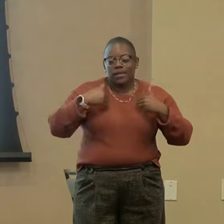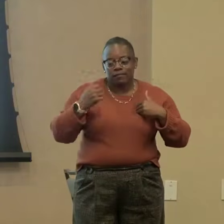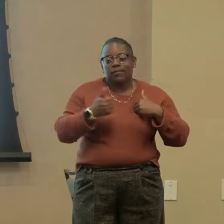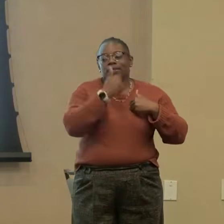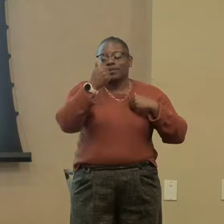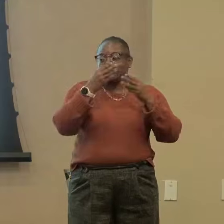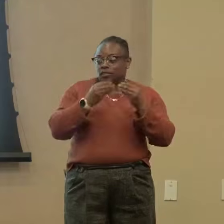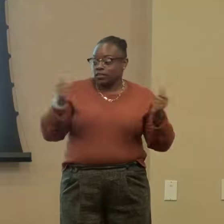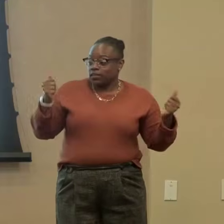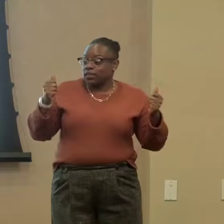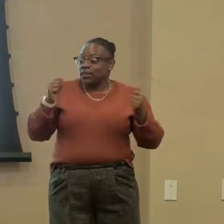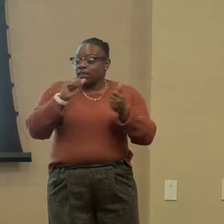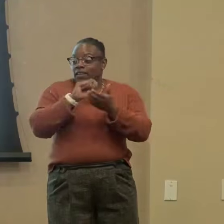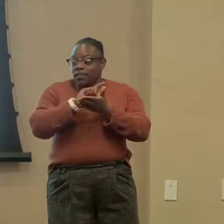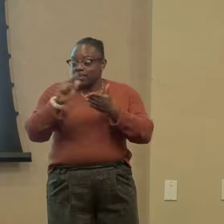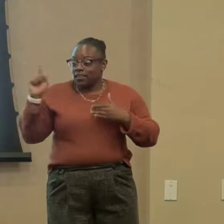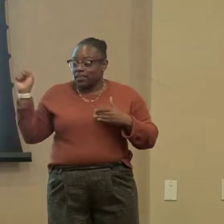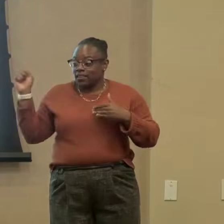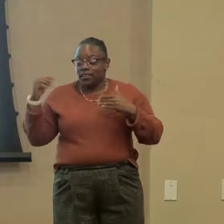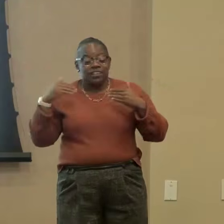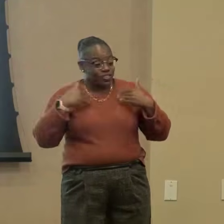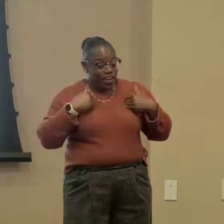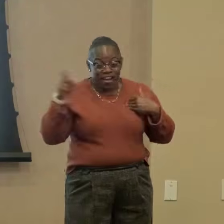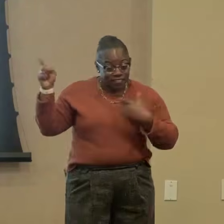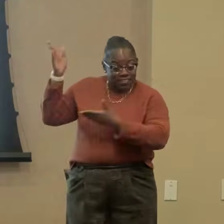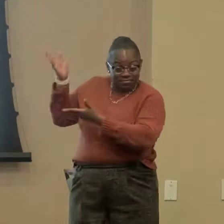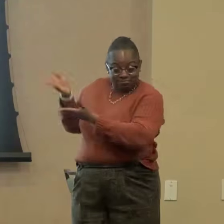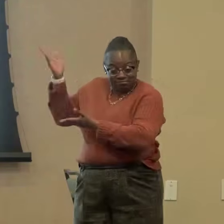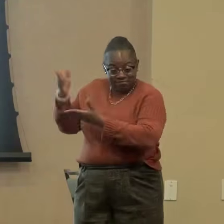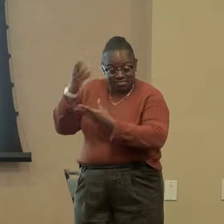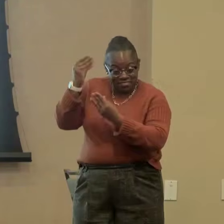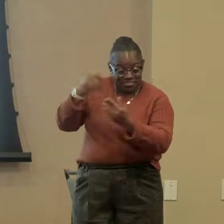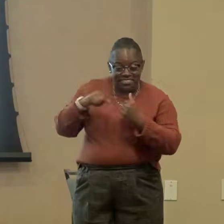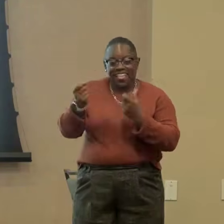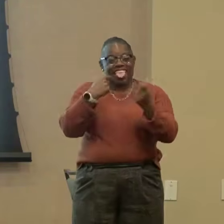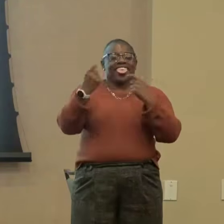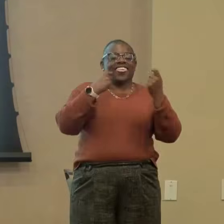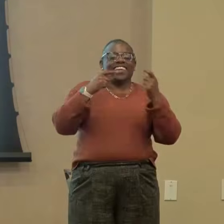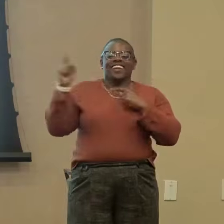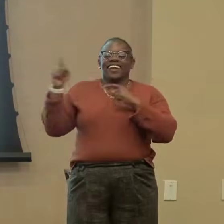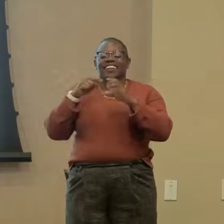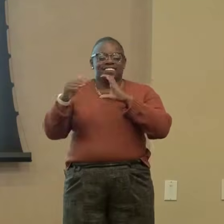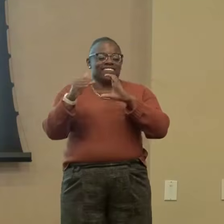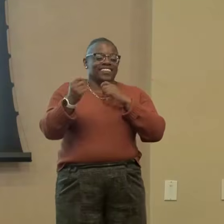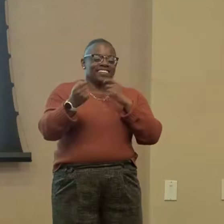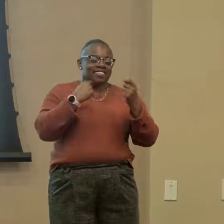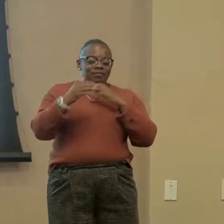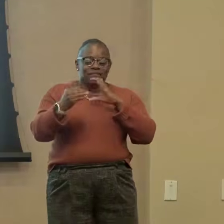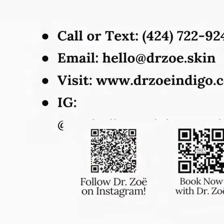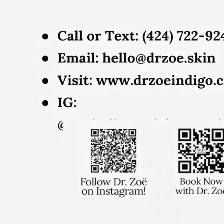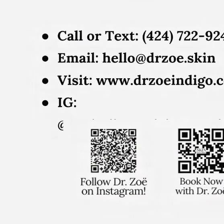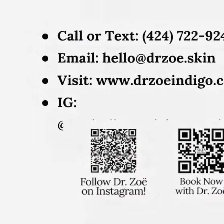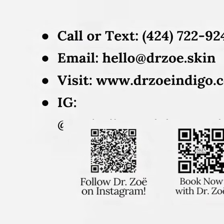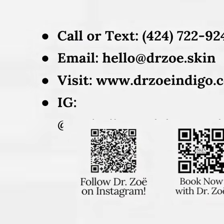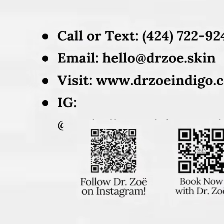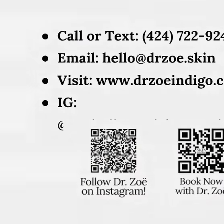So I think we're going to wrap that up, but obviously you do have all the information up there. Like Dr. Zoe said, feel free to send any other additional questions